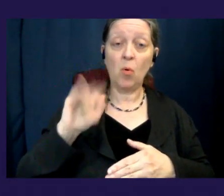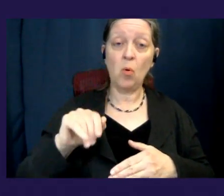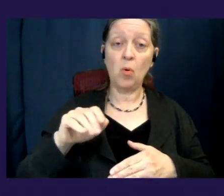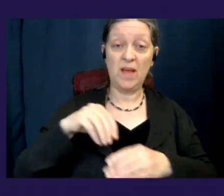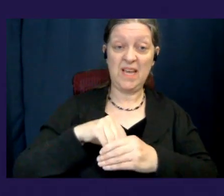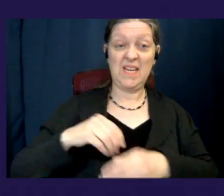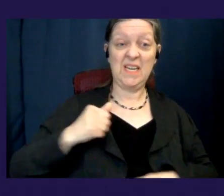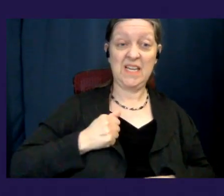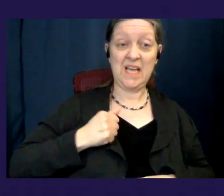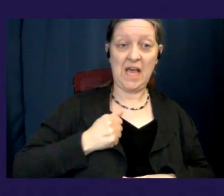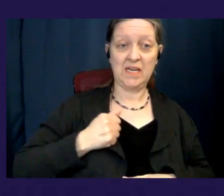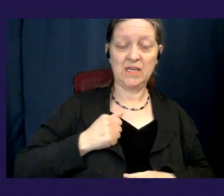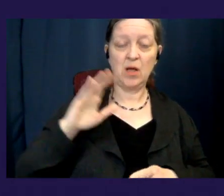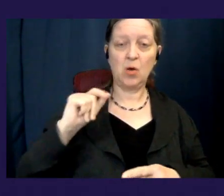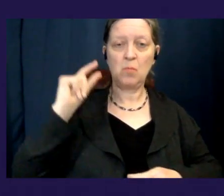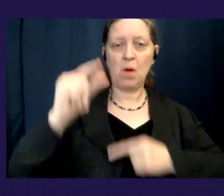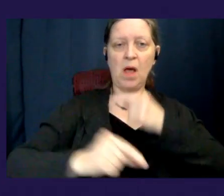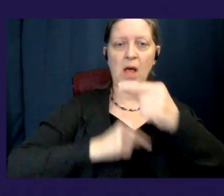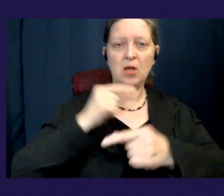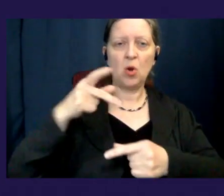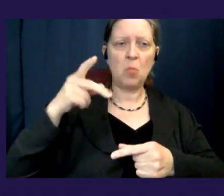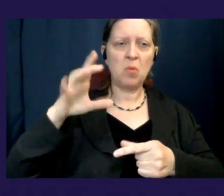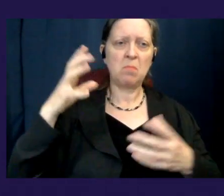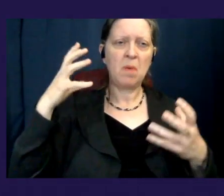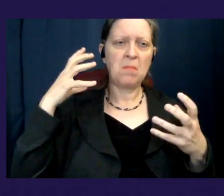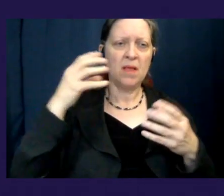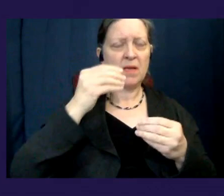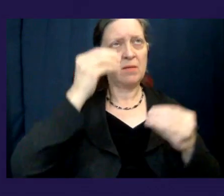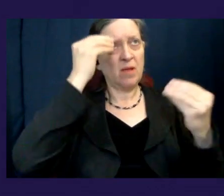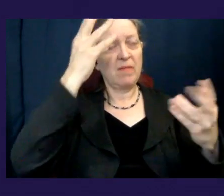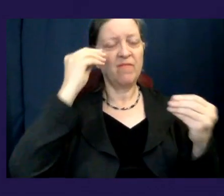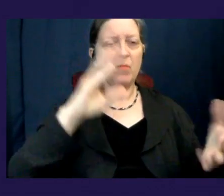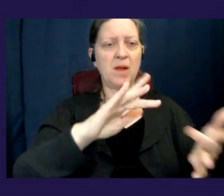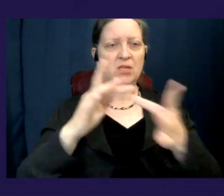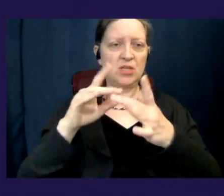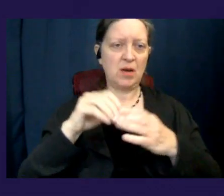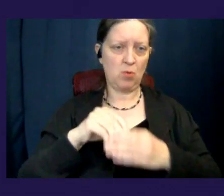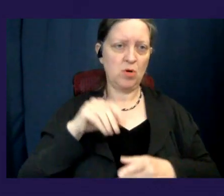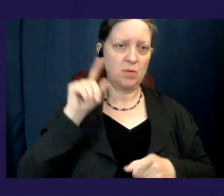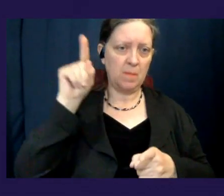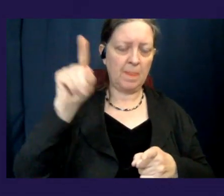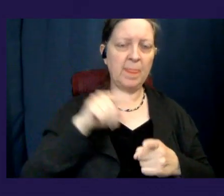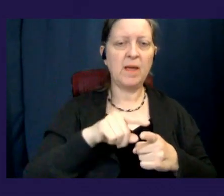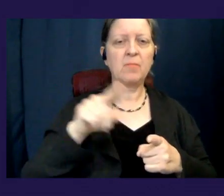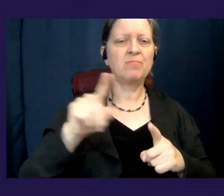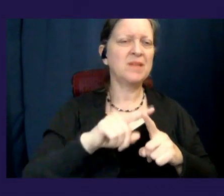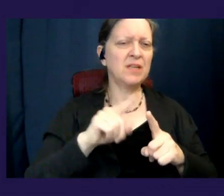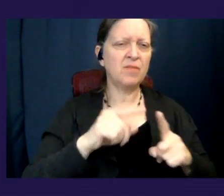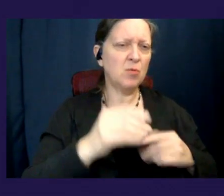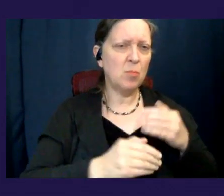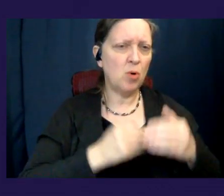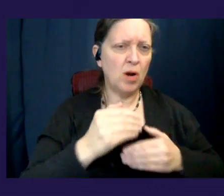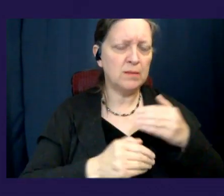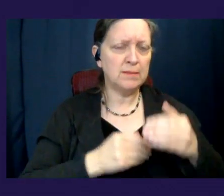various different innovations came along through the process. So HealthMap, for example, put things, after all of this intelligence was turned into